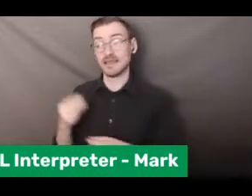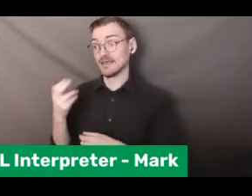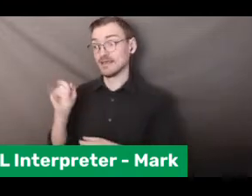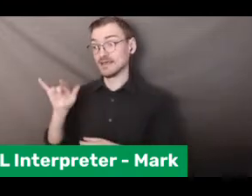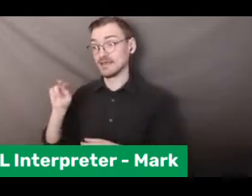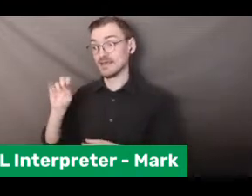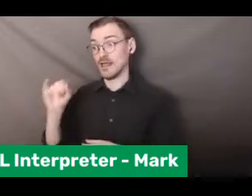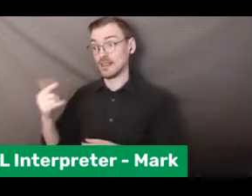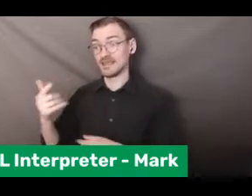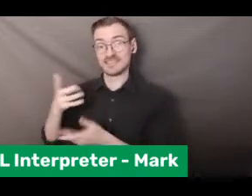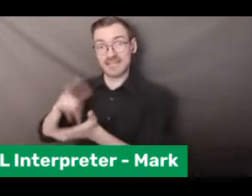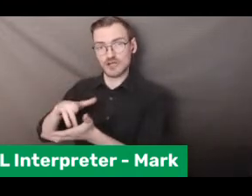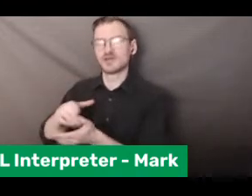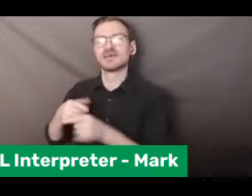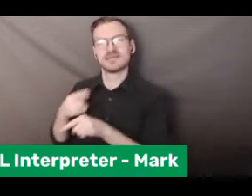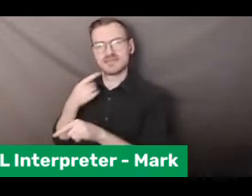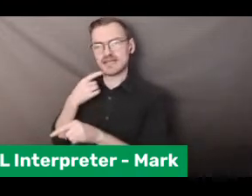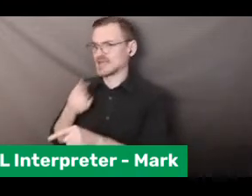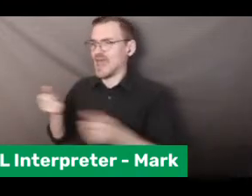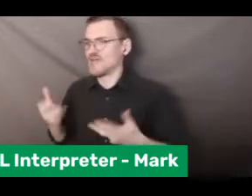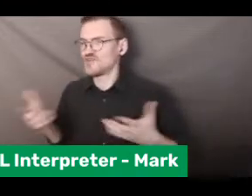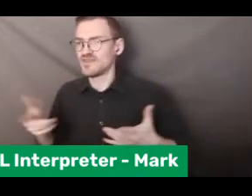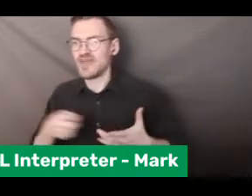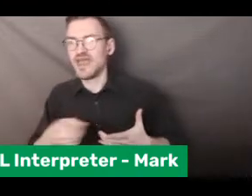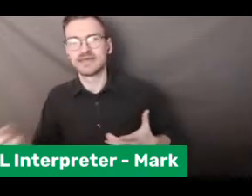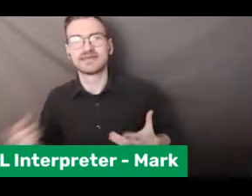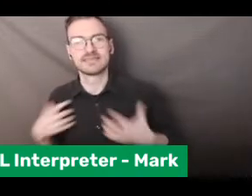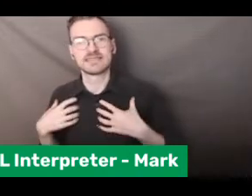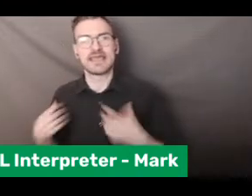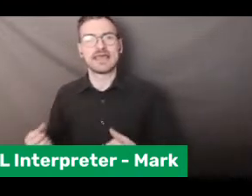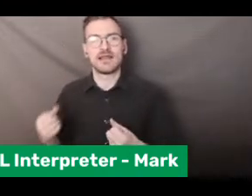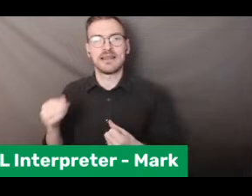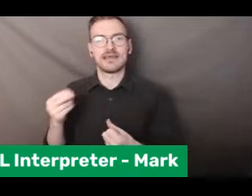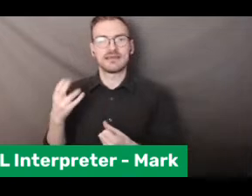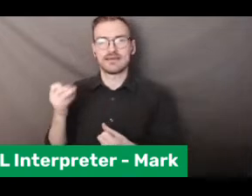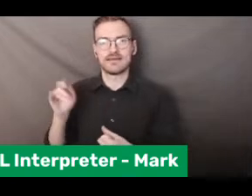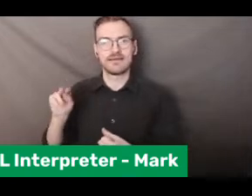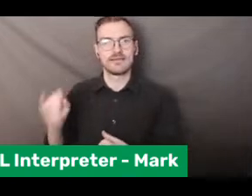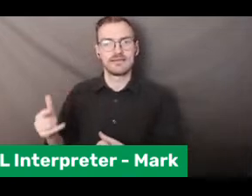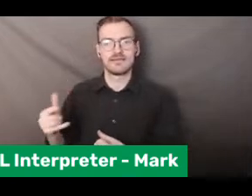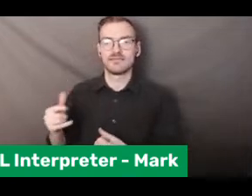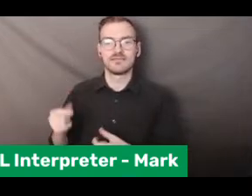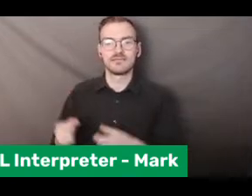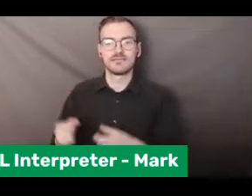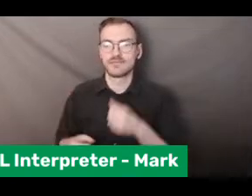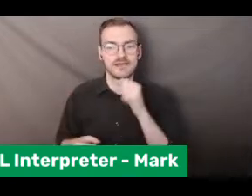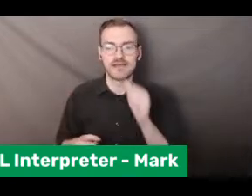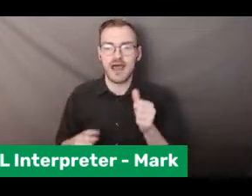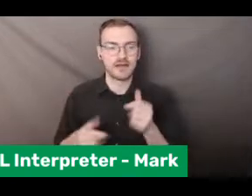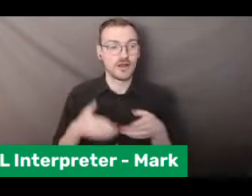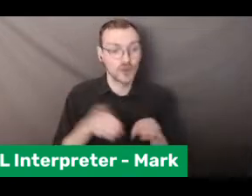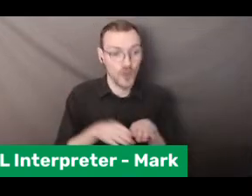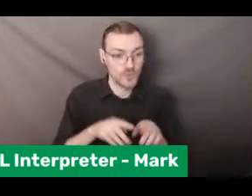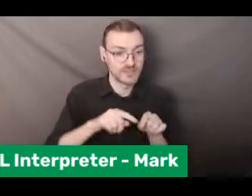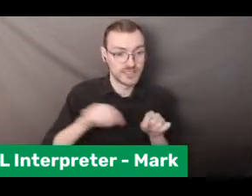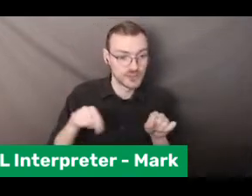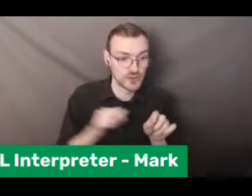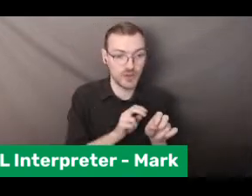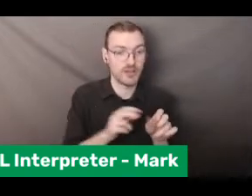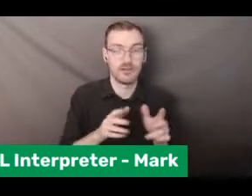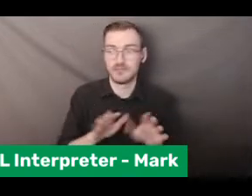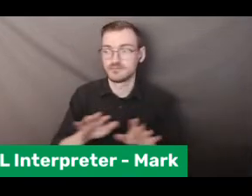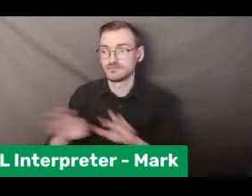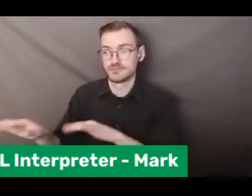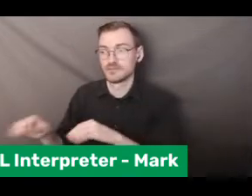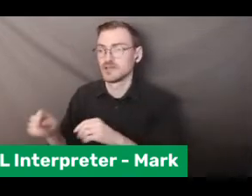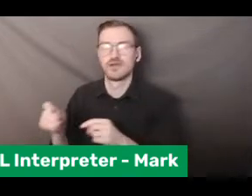healing. Not some is healing, not the opening check-in as healing, not the closing circle as healing, but all of our interactions